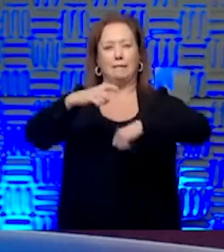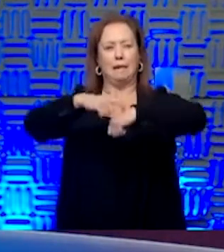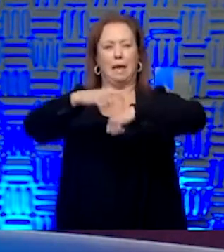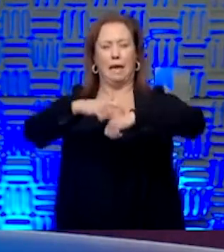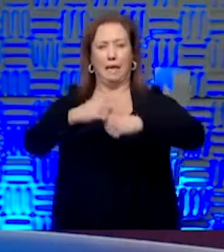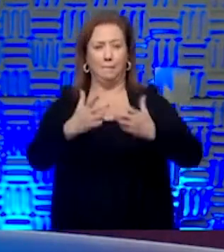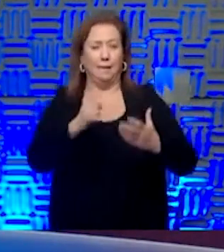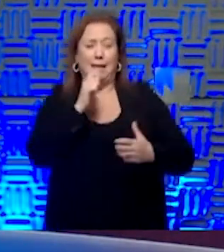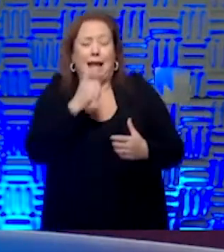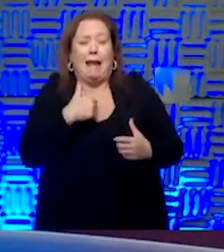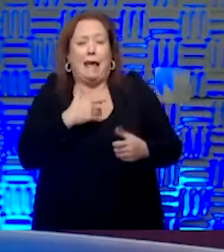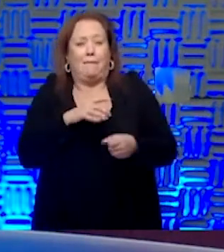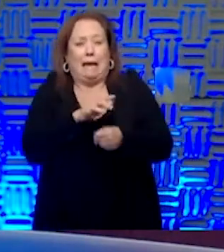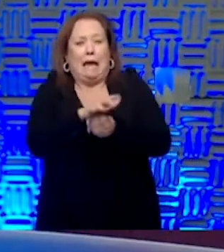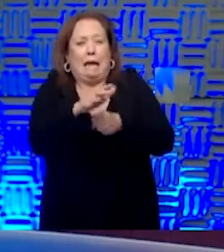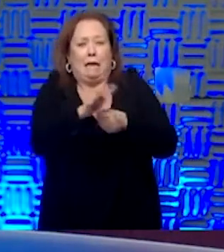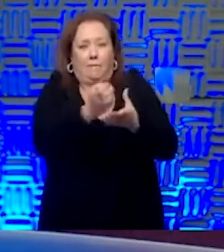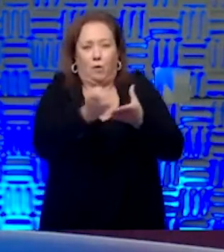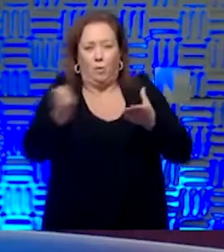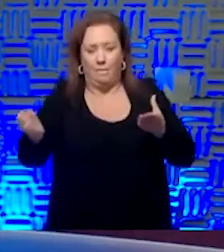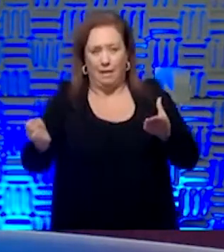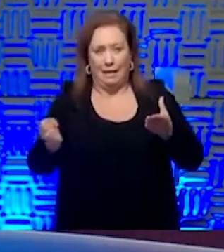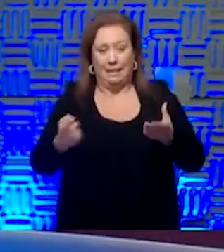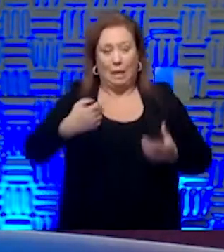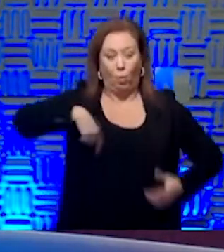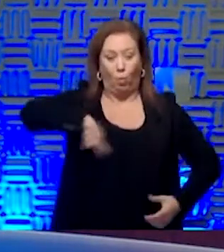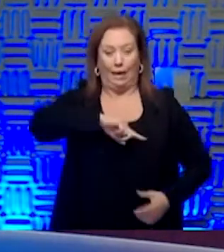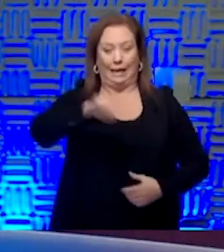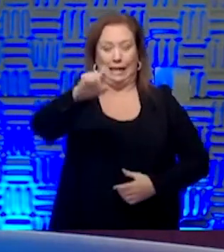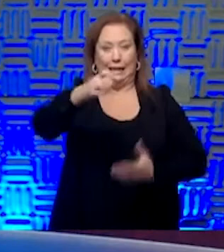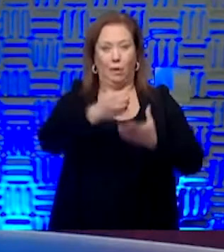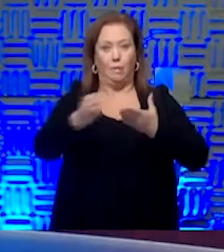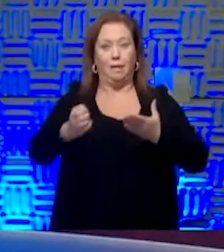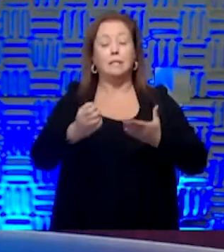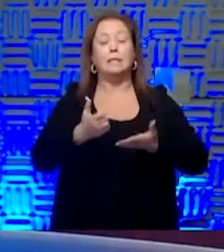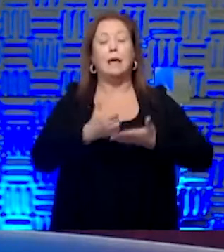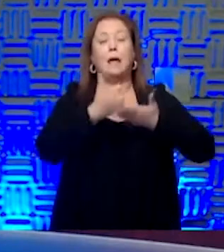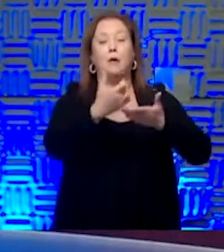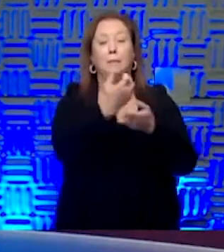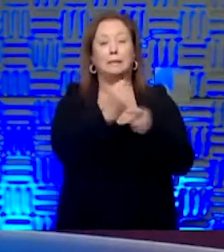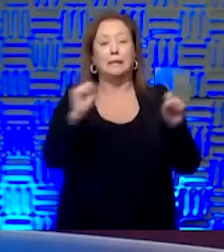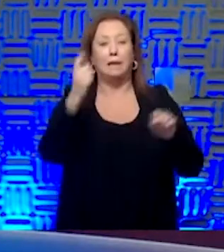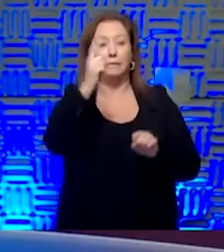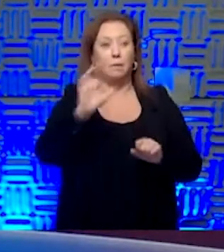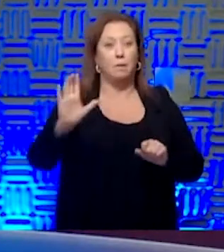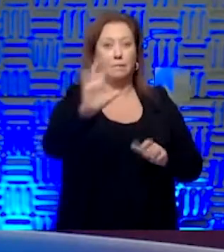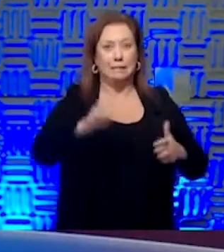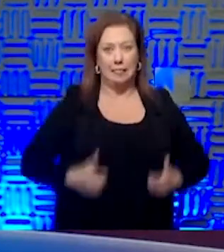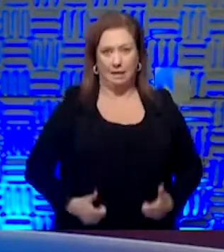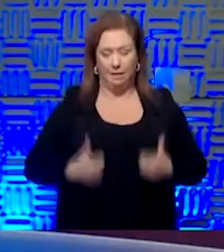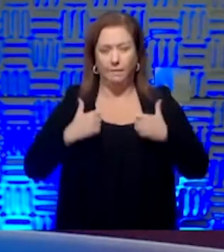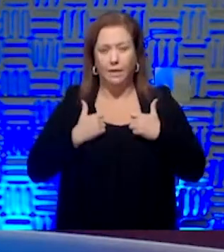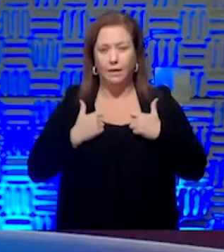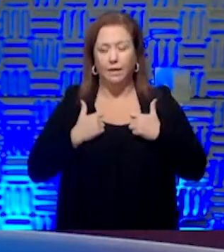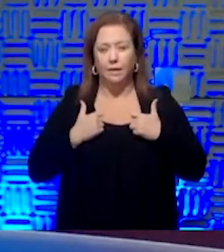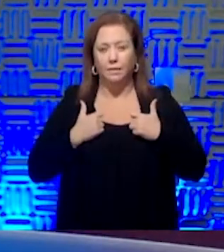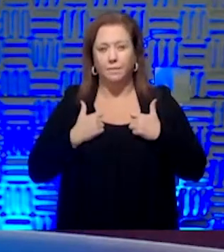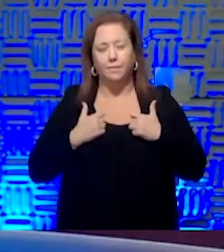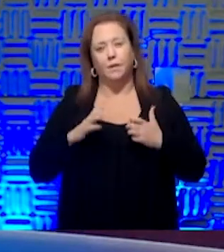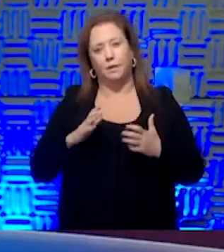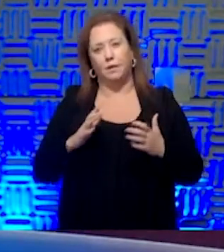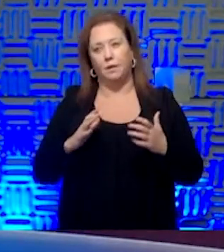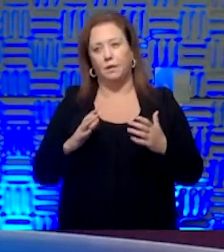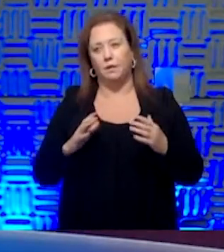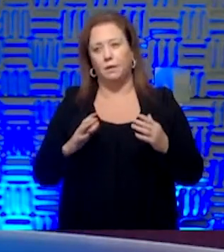of not having a resource that we need to help save somebody's life. So I think that's and the